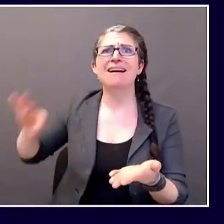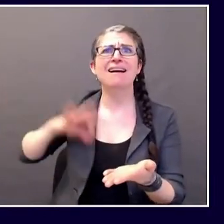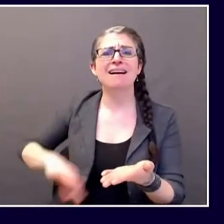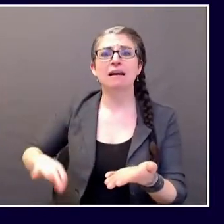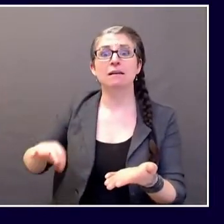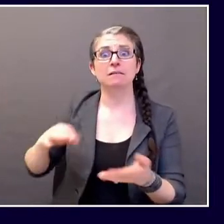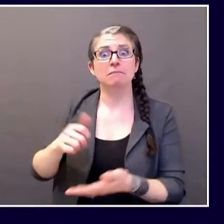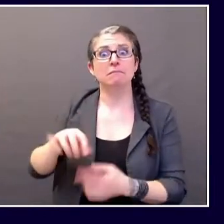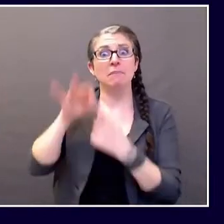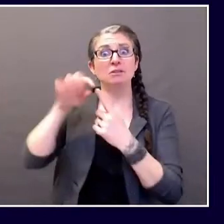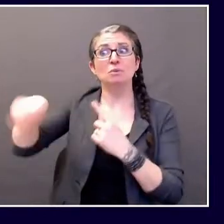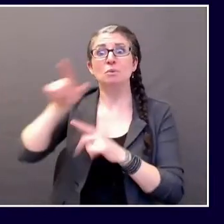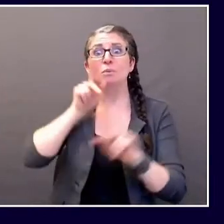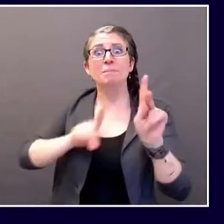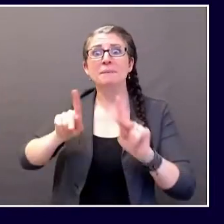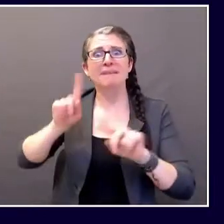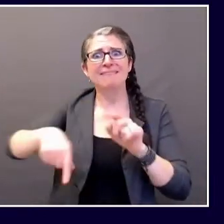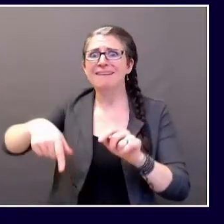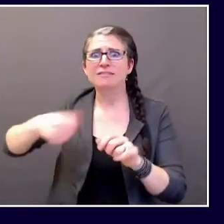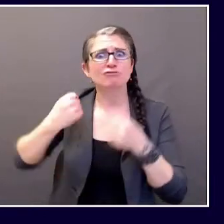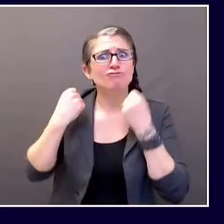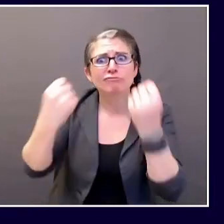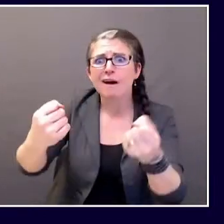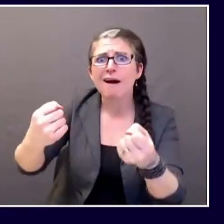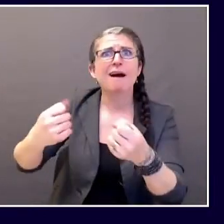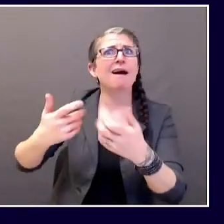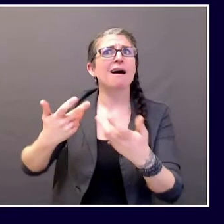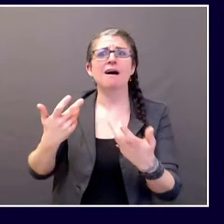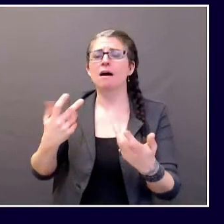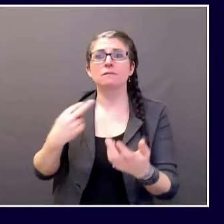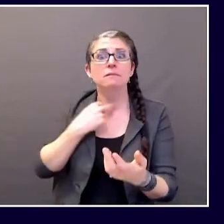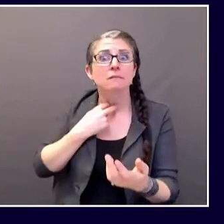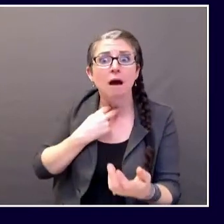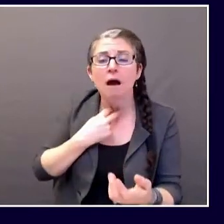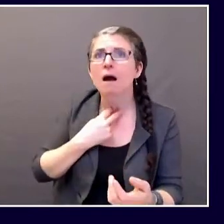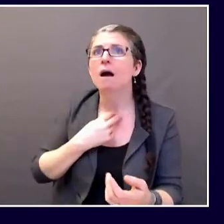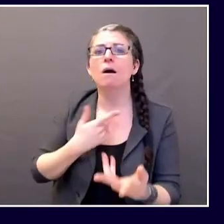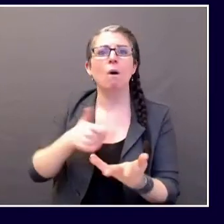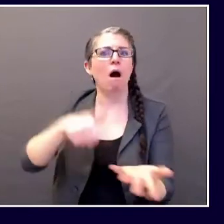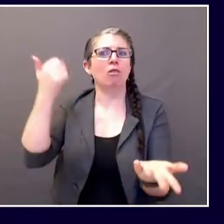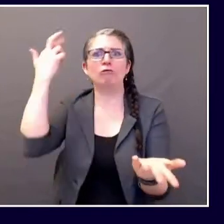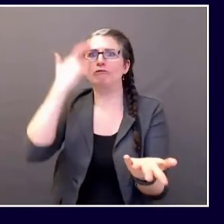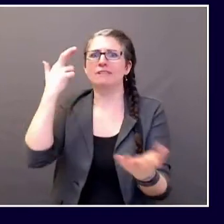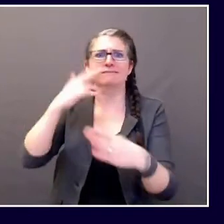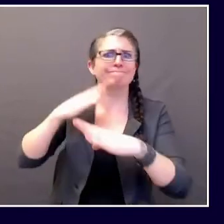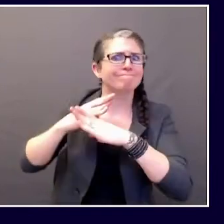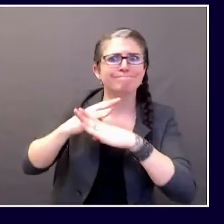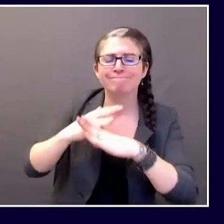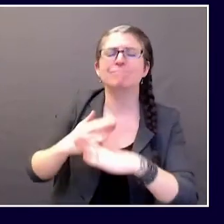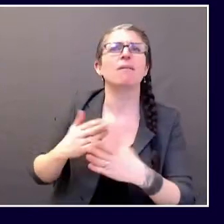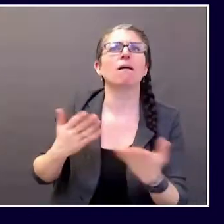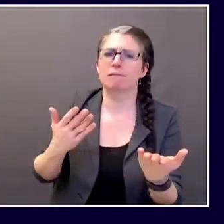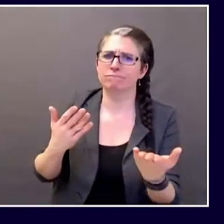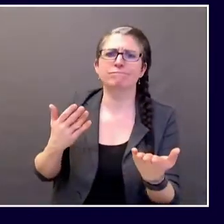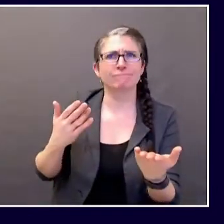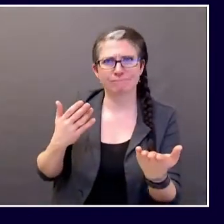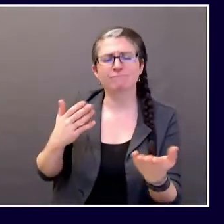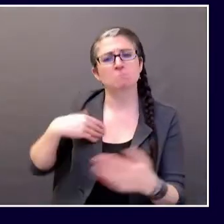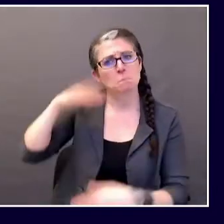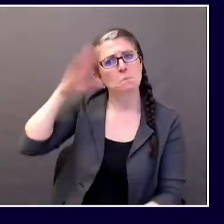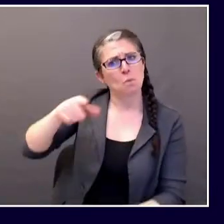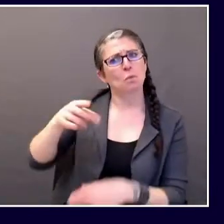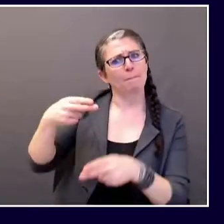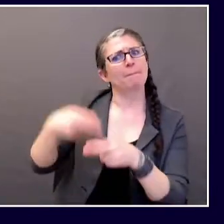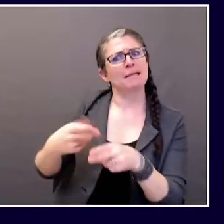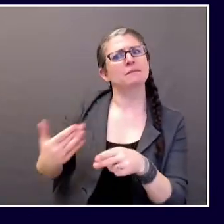office. I know you mentioned briefly a little earlier about some of the efforts to reach these folks. Is there a broader